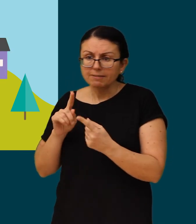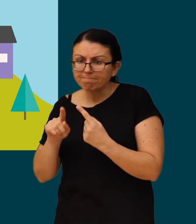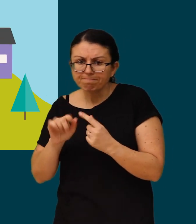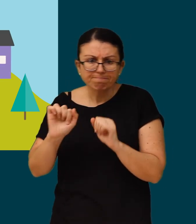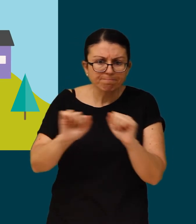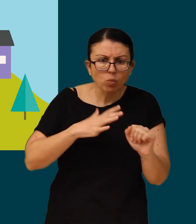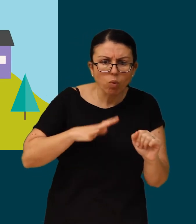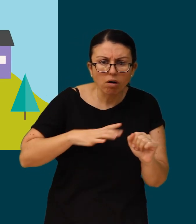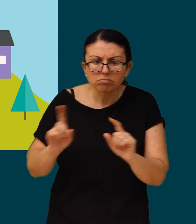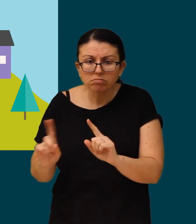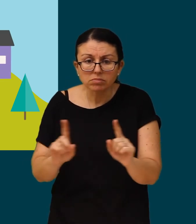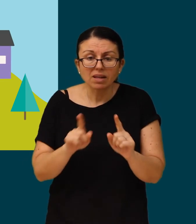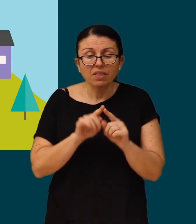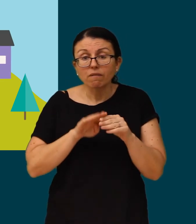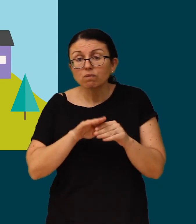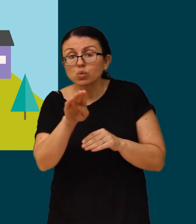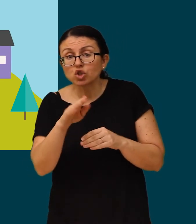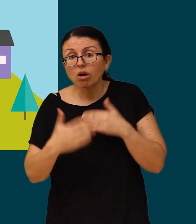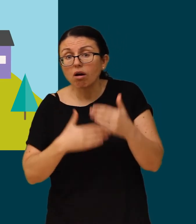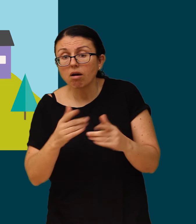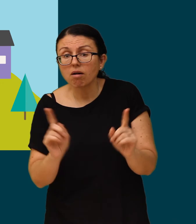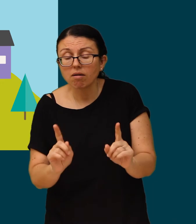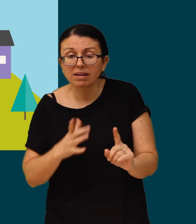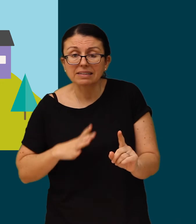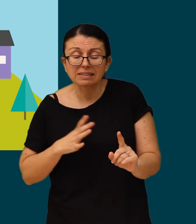current needs, and by looking to the future.